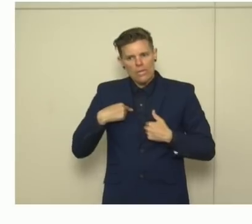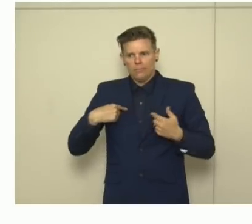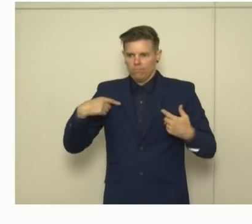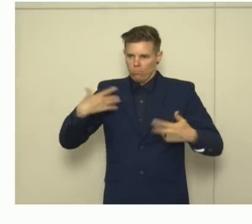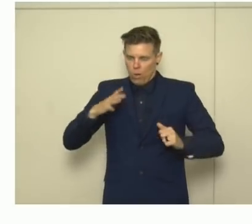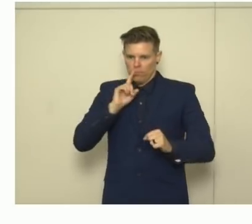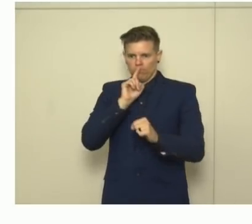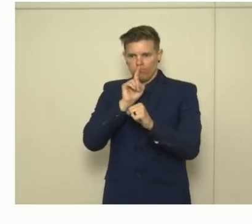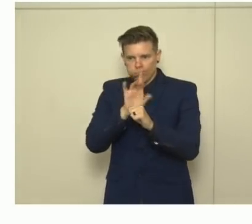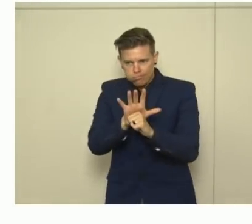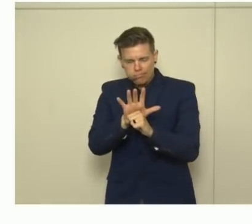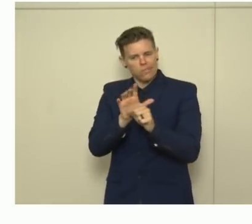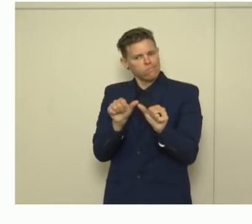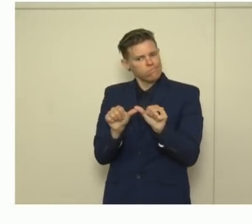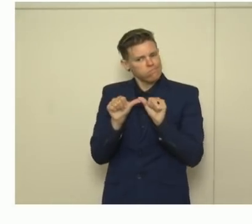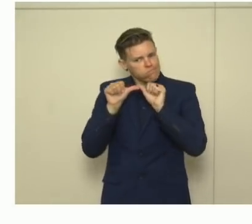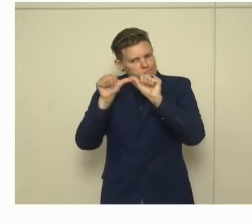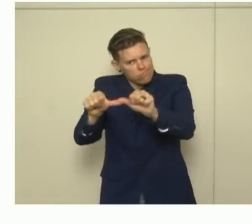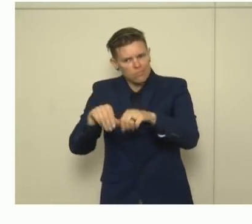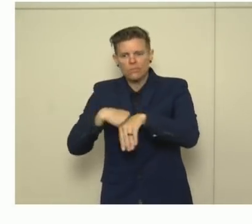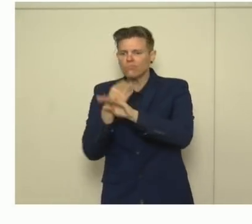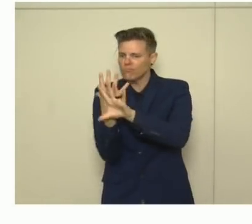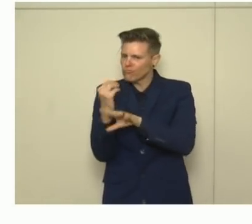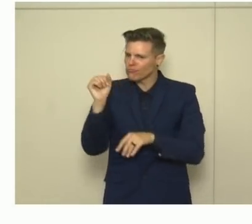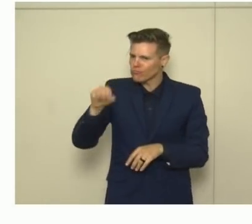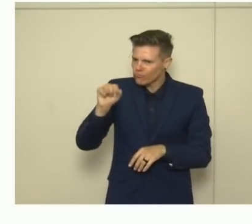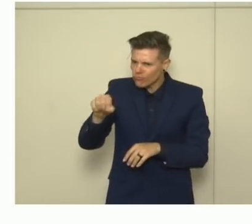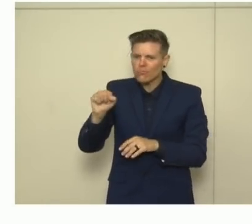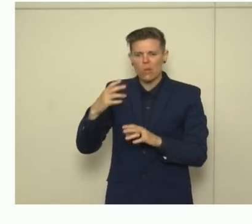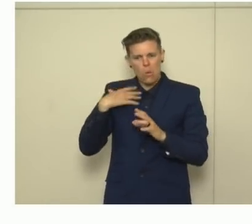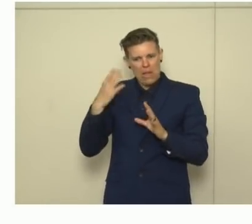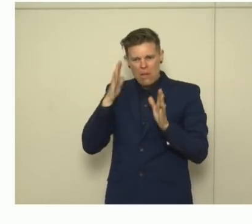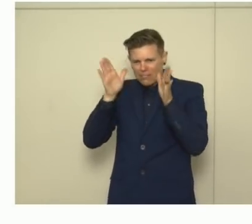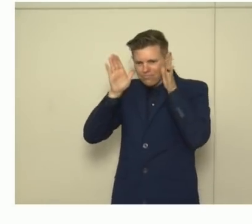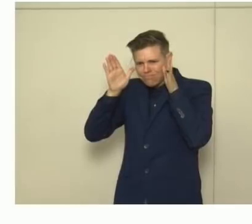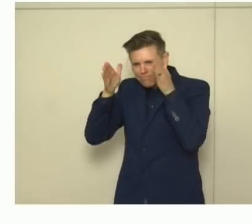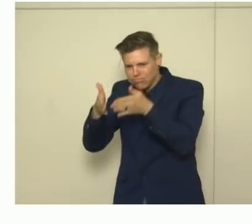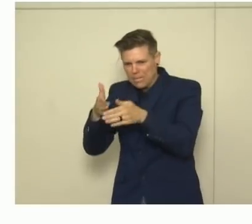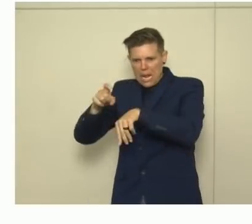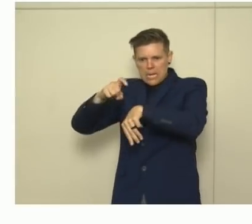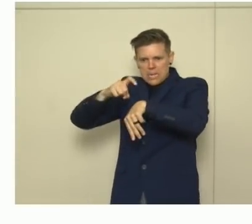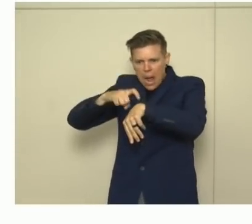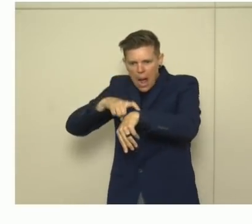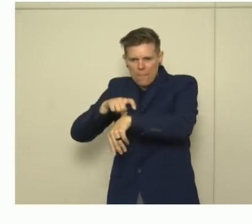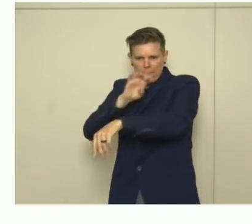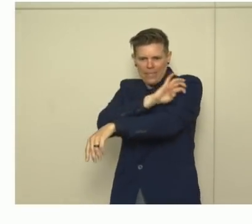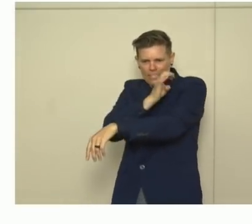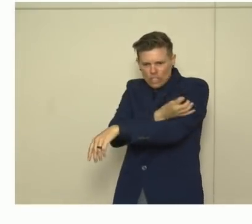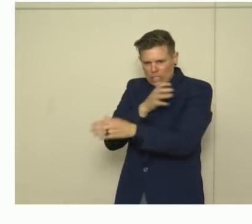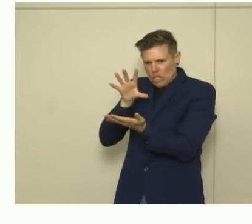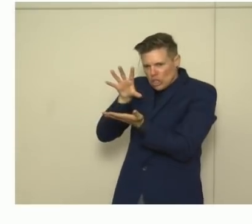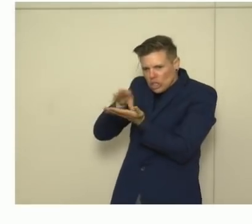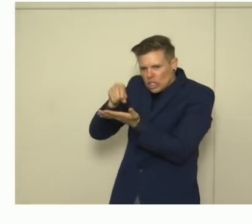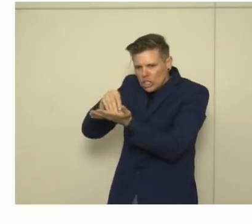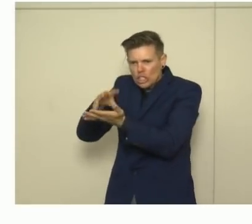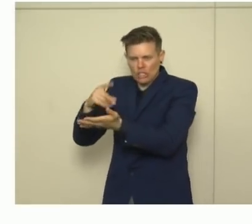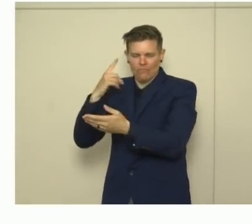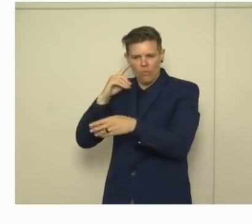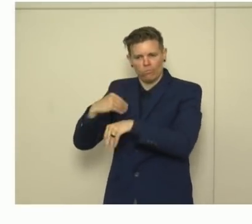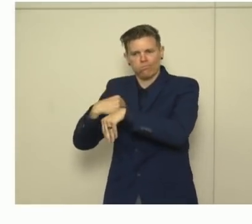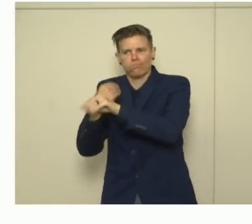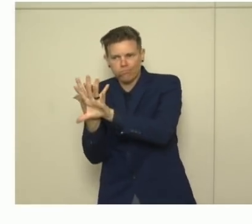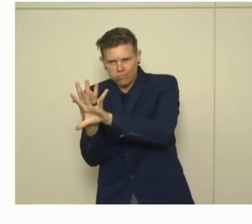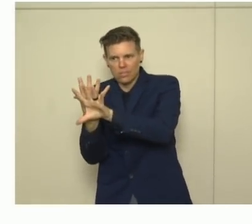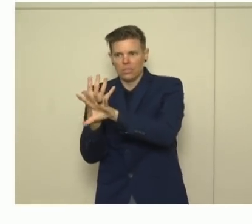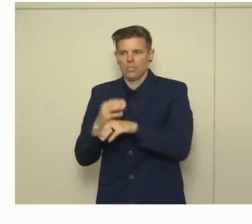program. We've put significant investment into an online learning management system so that every family, if that family makes